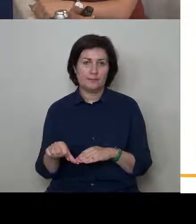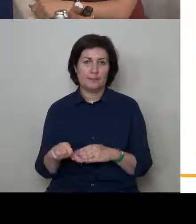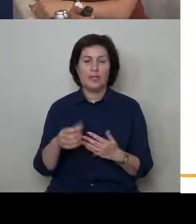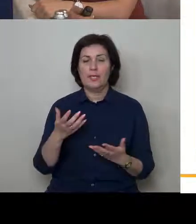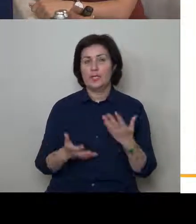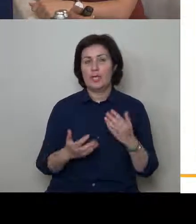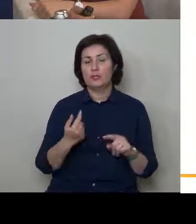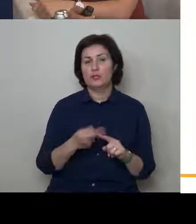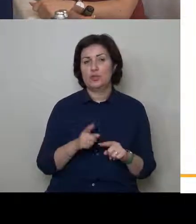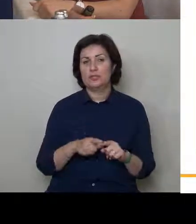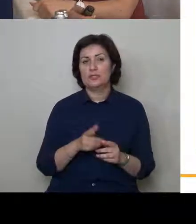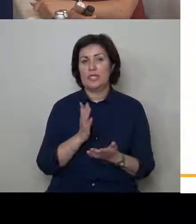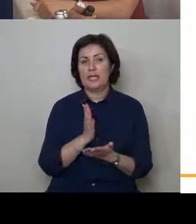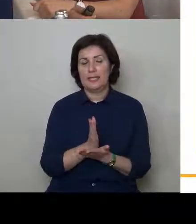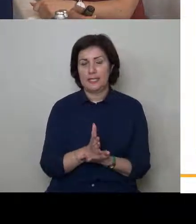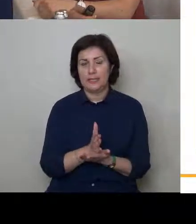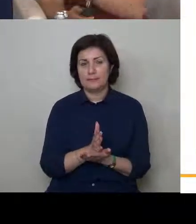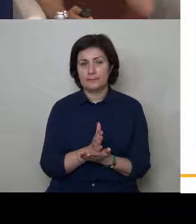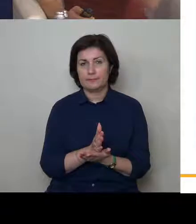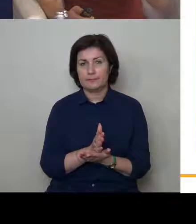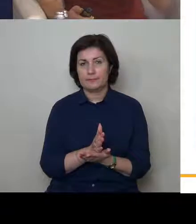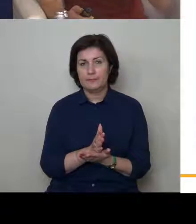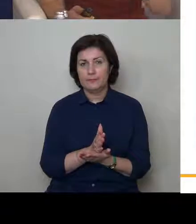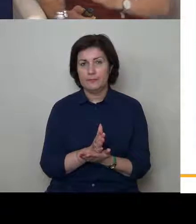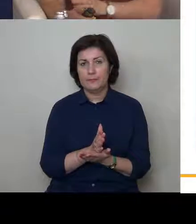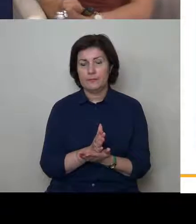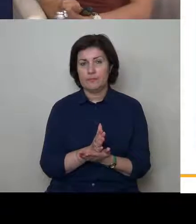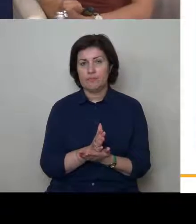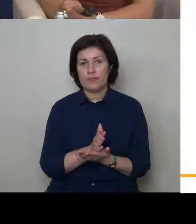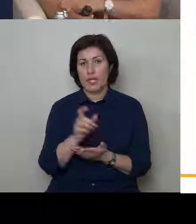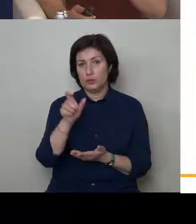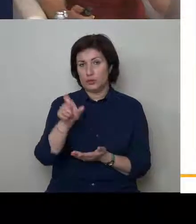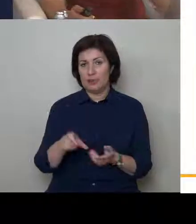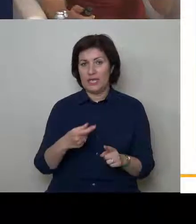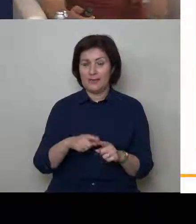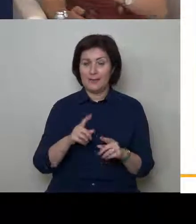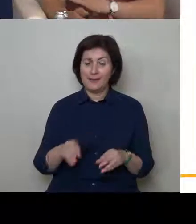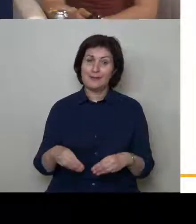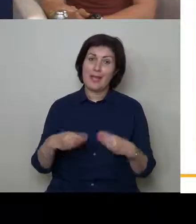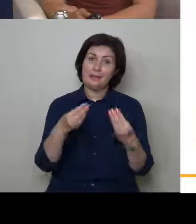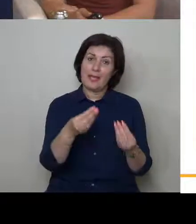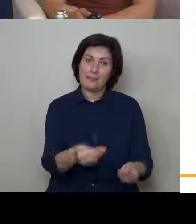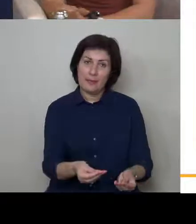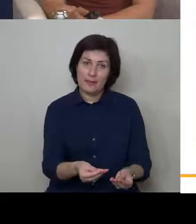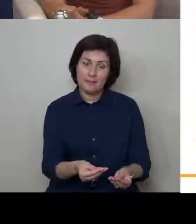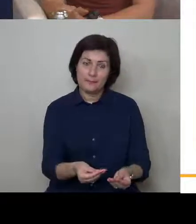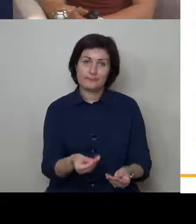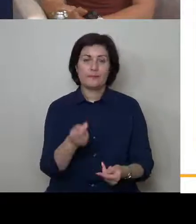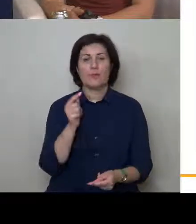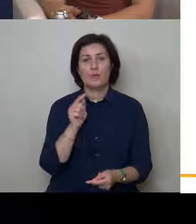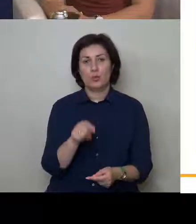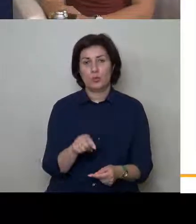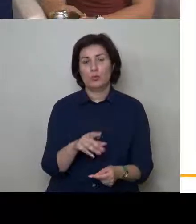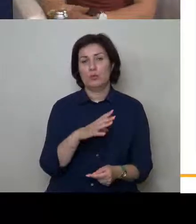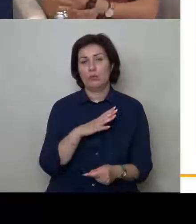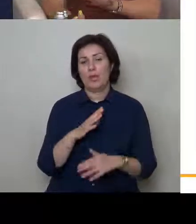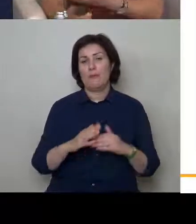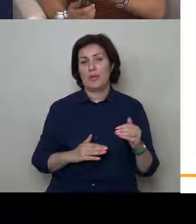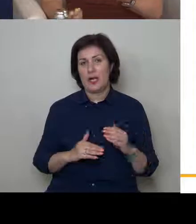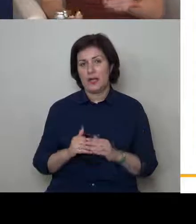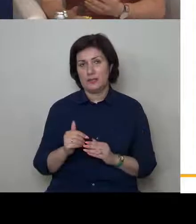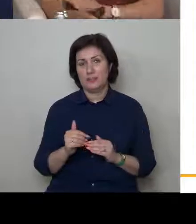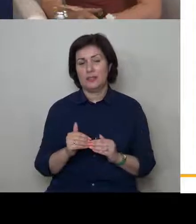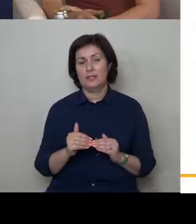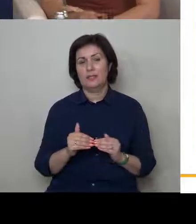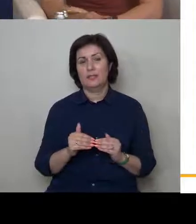small offense,